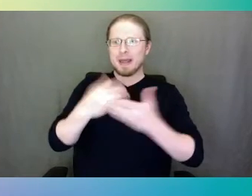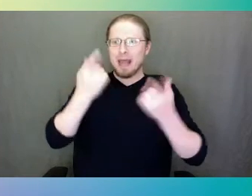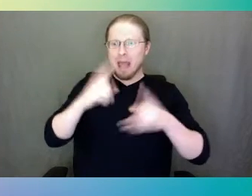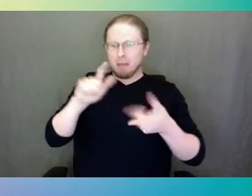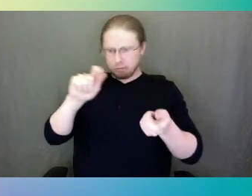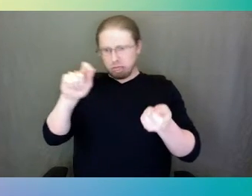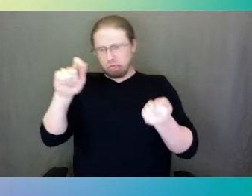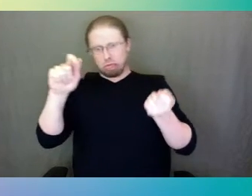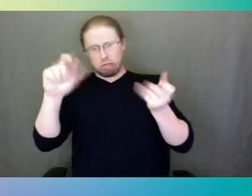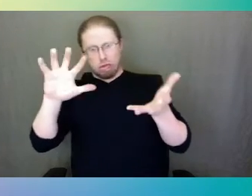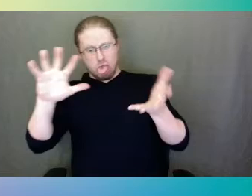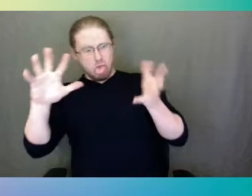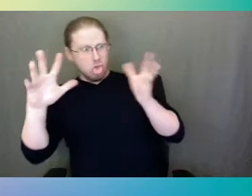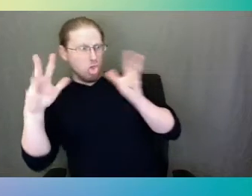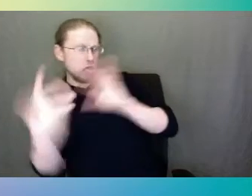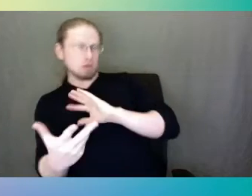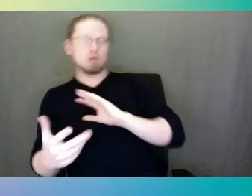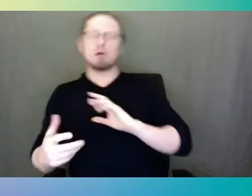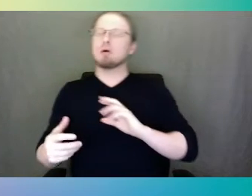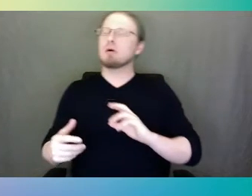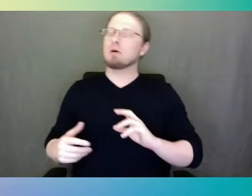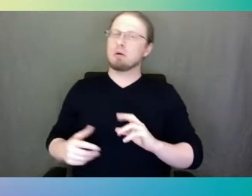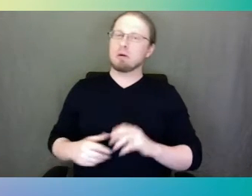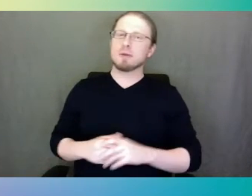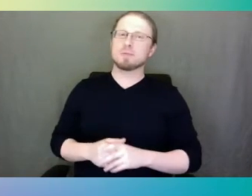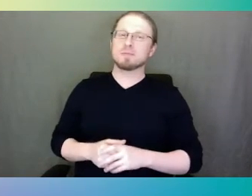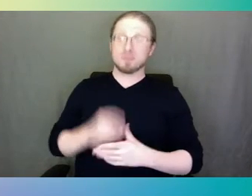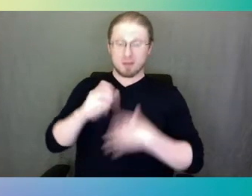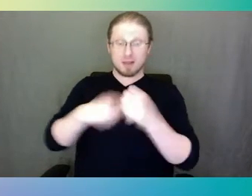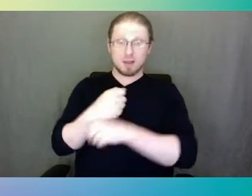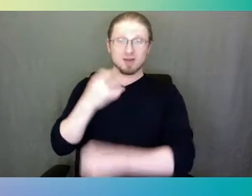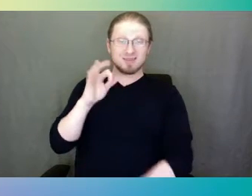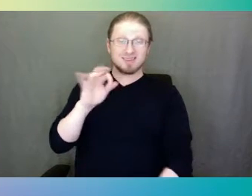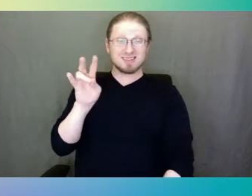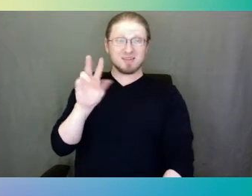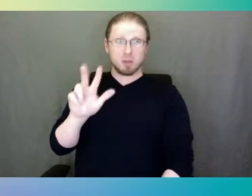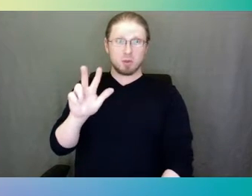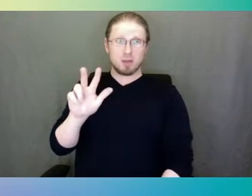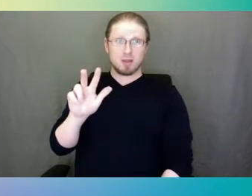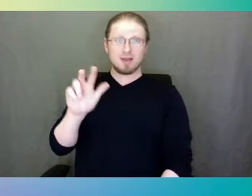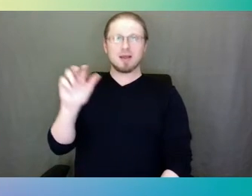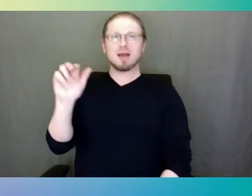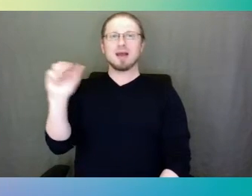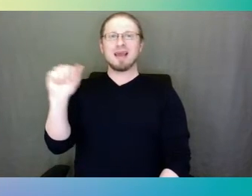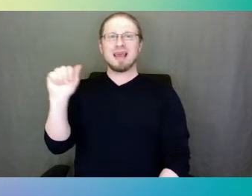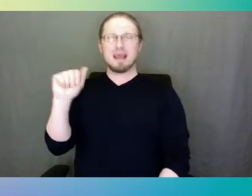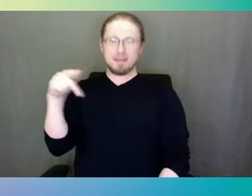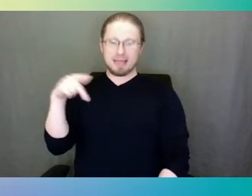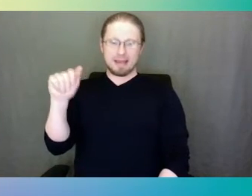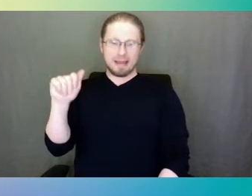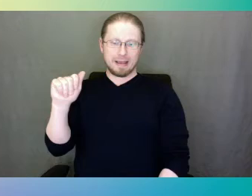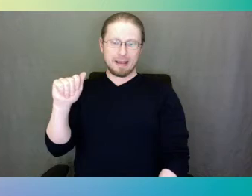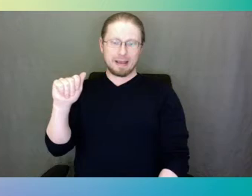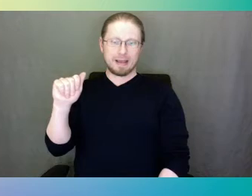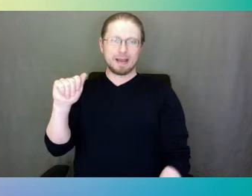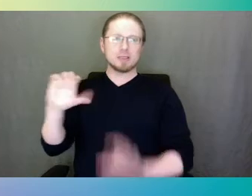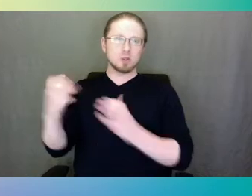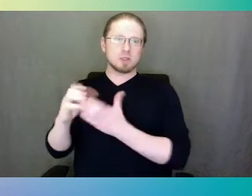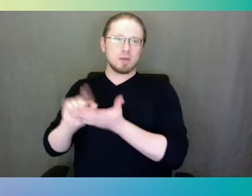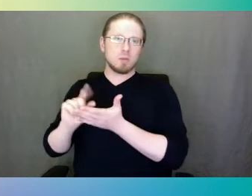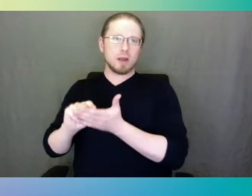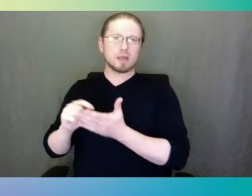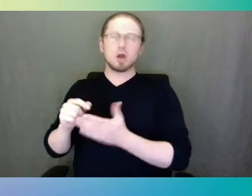came quickly. In 1973, the APA decided that homosexuality was no